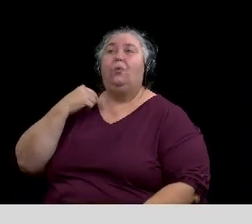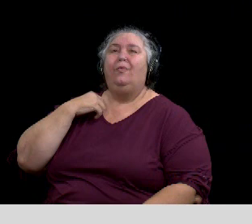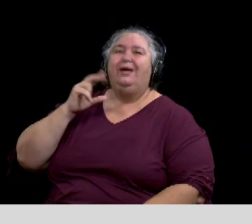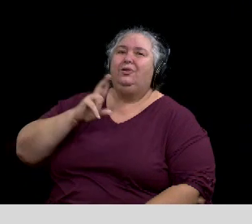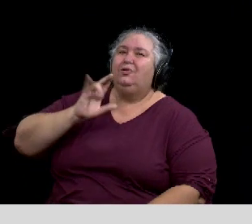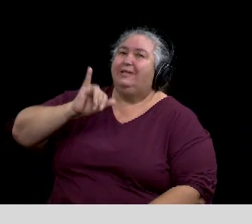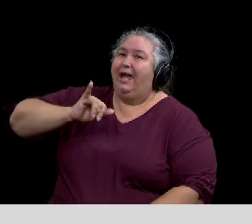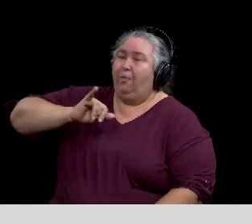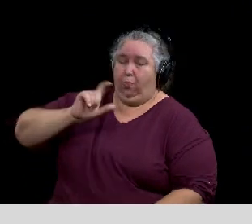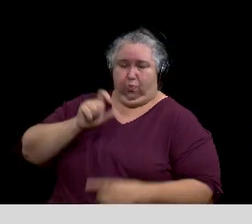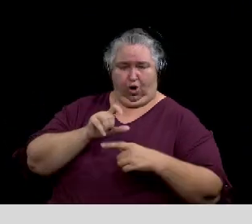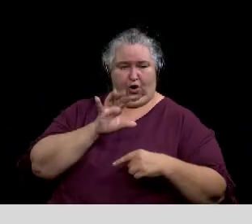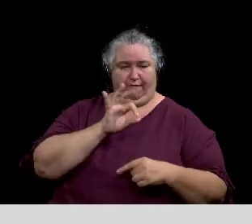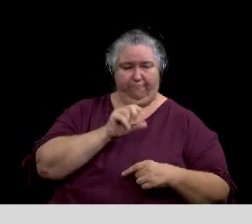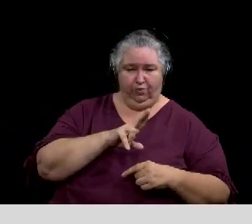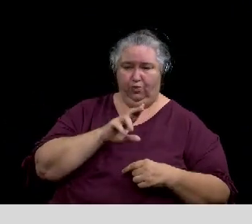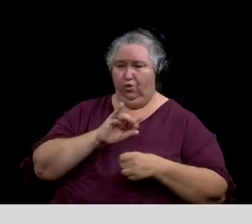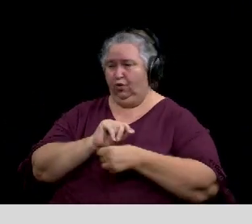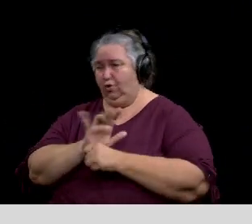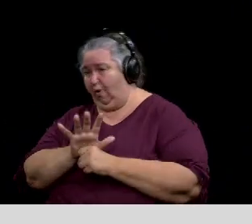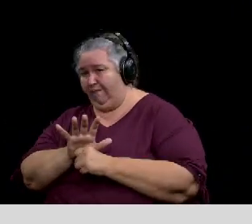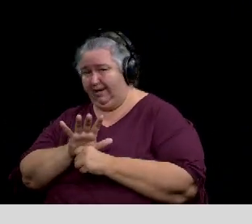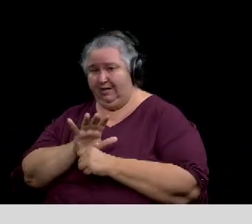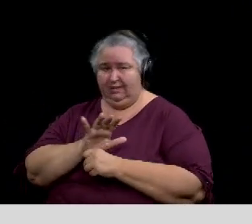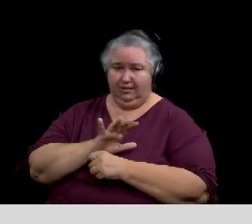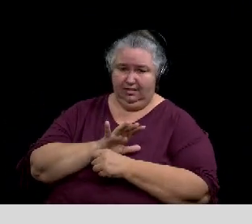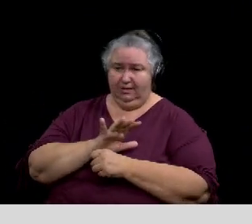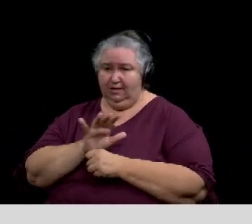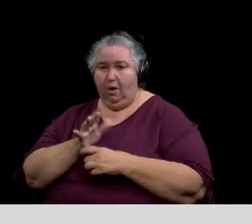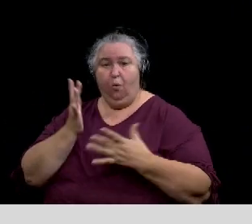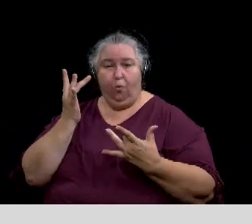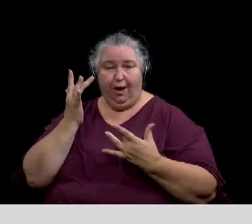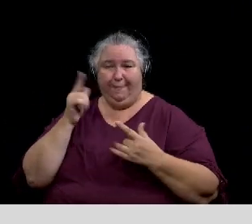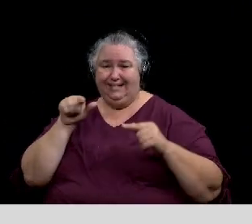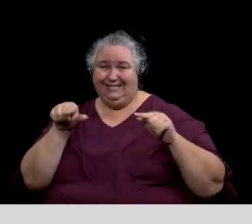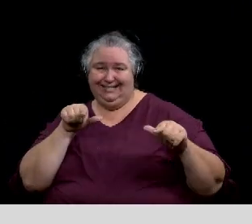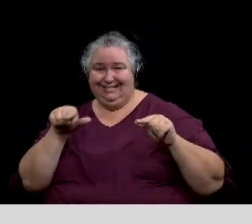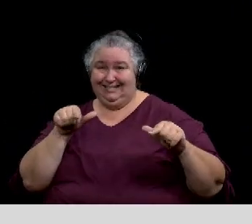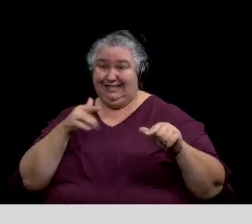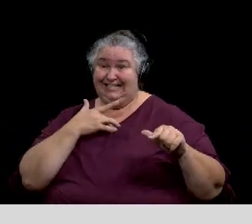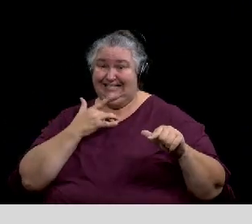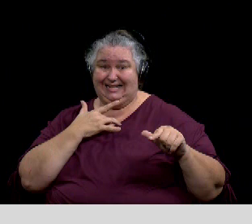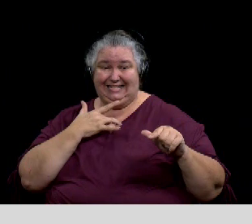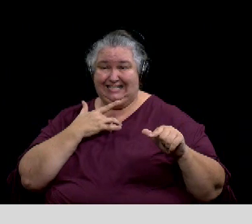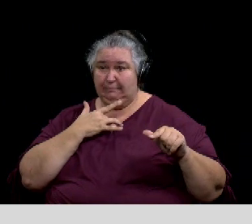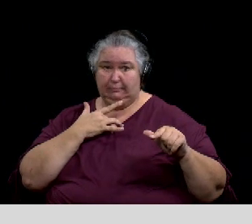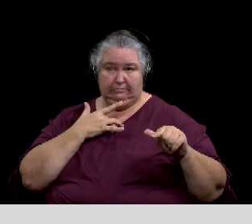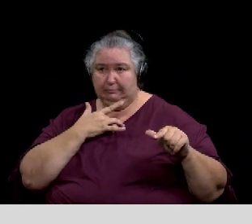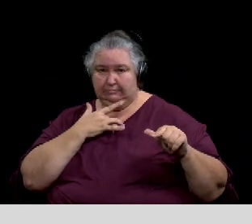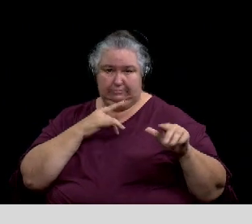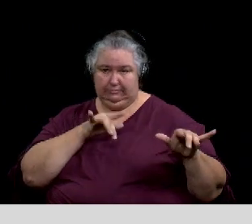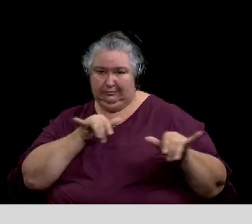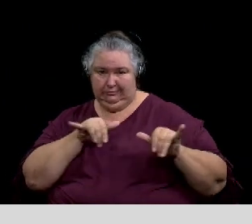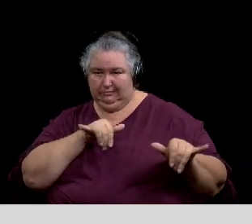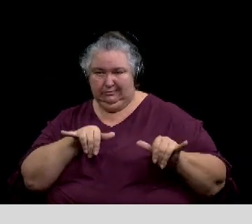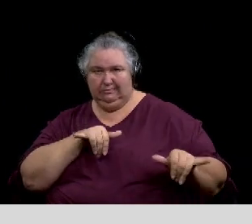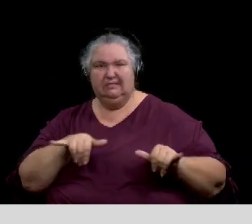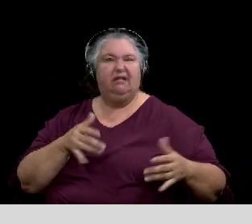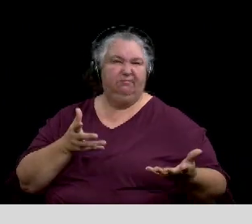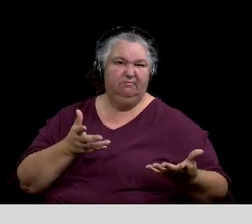term interchangeably, influenza-like, COVID-like illness, because the symptoms are virtually identical. So this